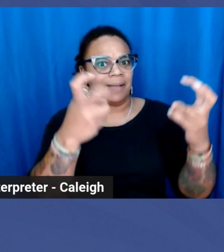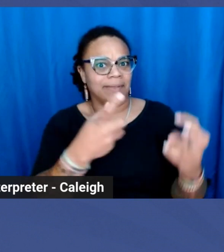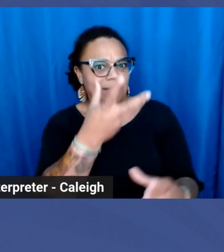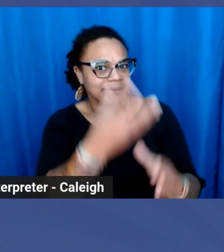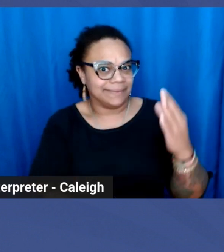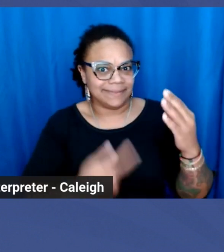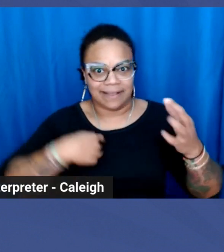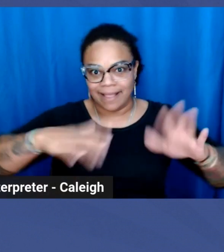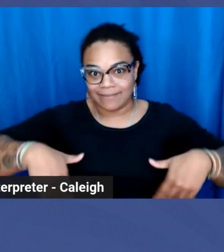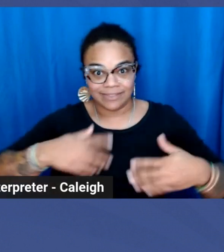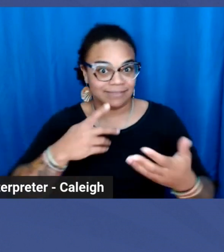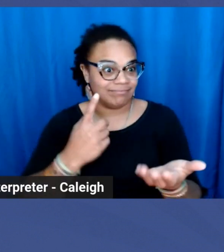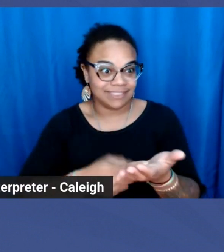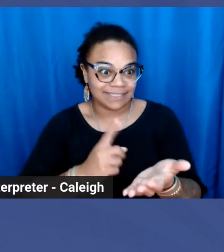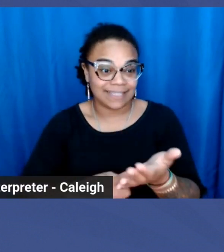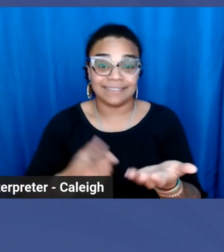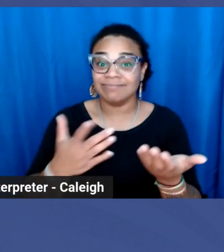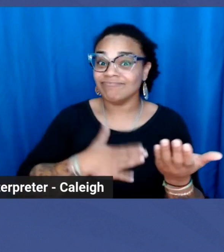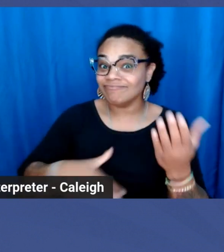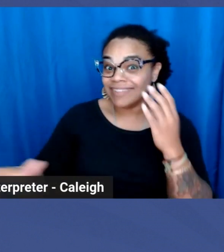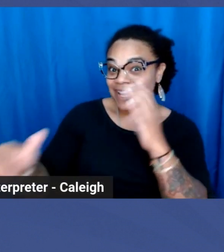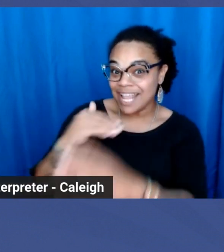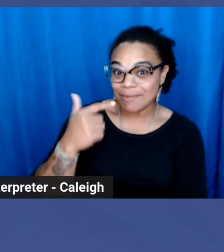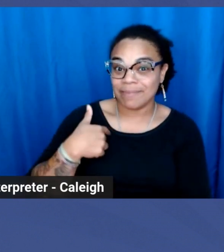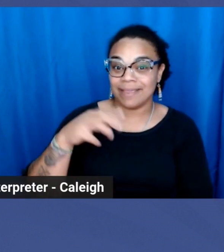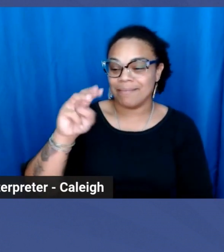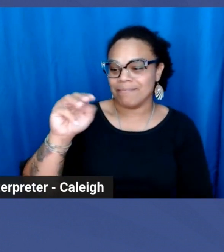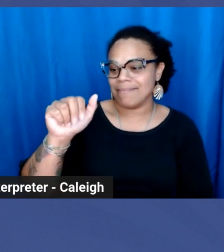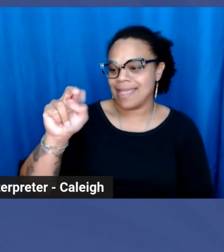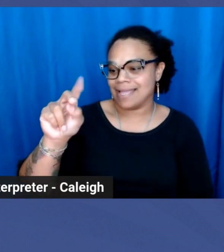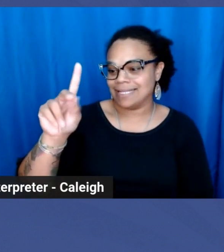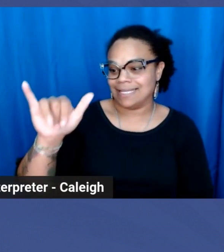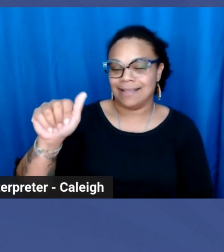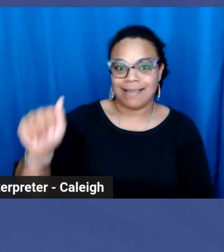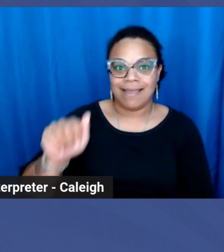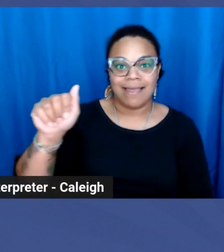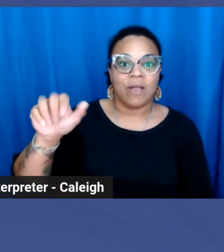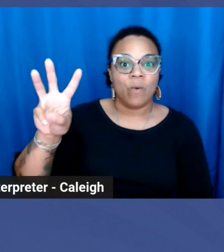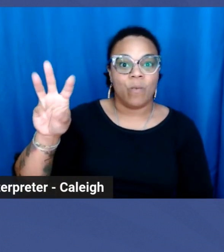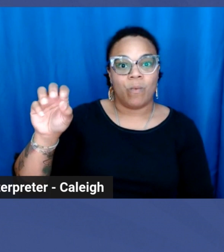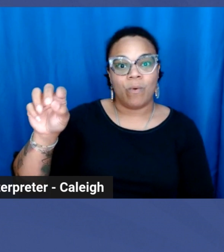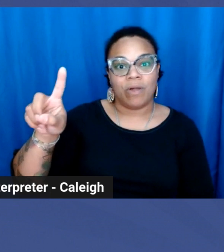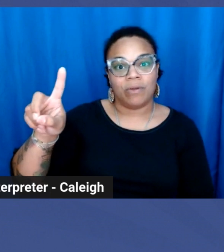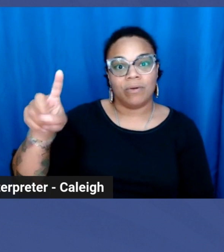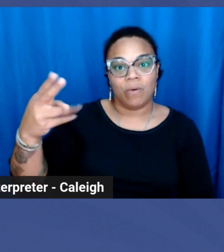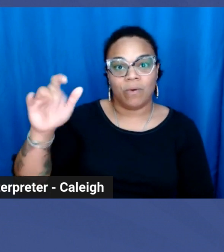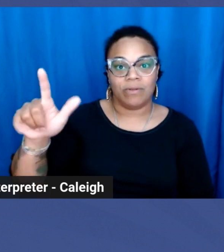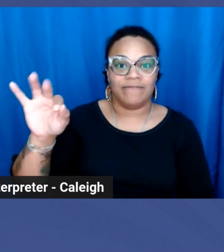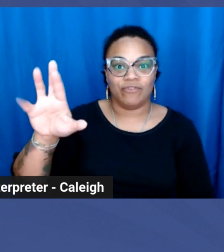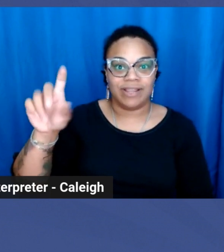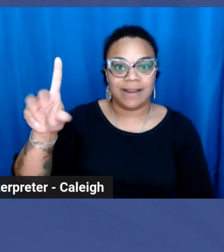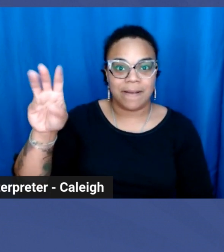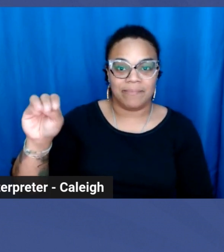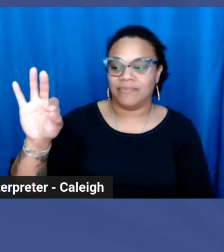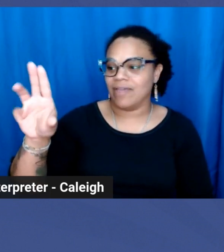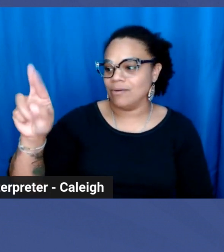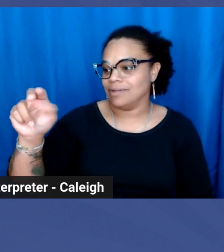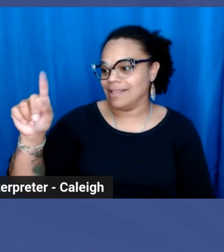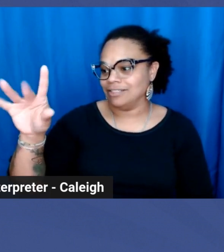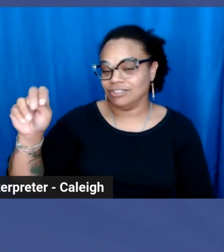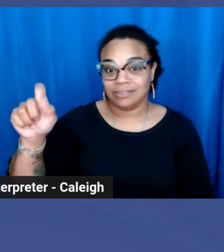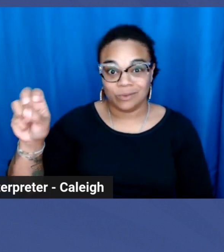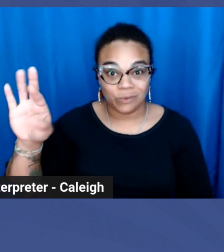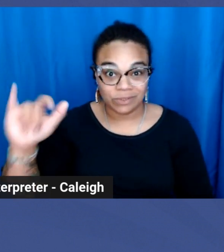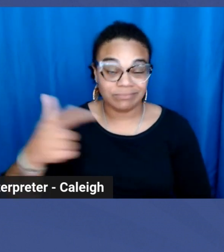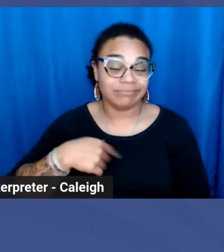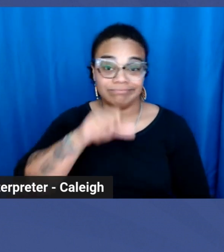about, shoot me an email. I'm mandy@woodhullfoundation.org. I'd love to talk with you about what is interesting or